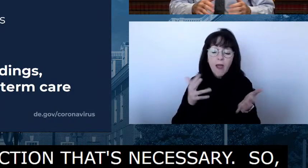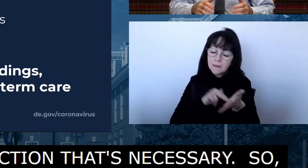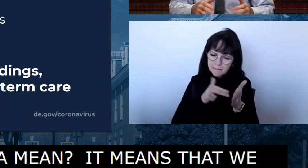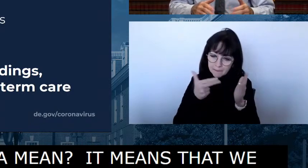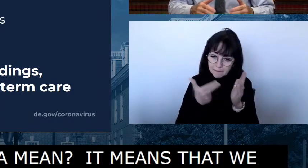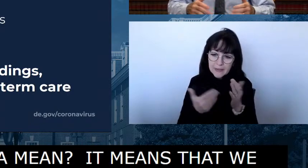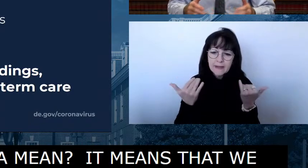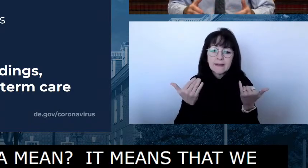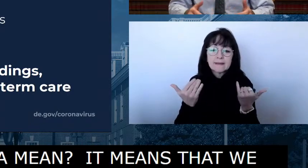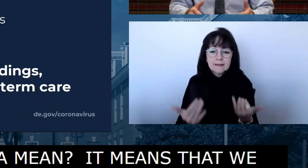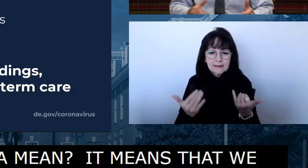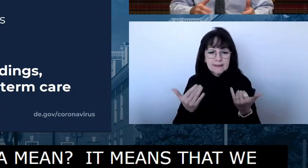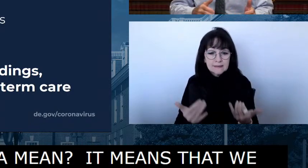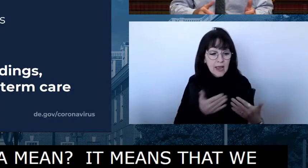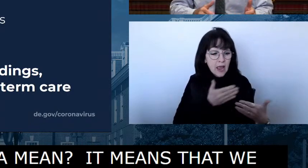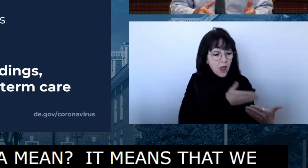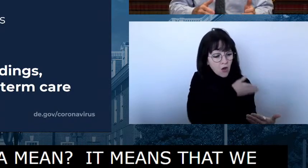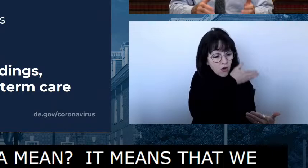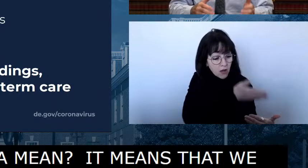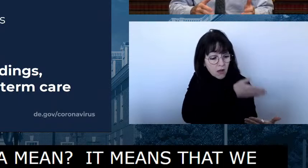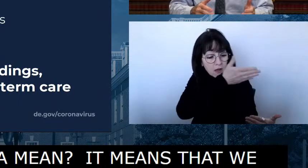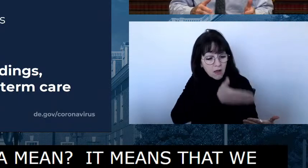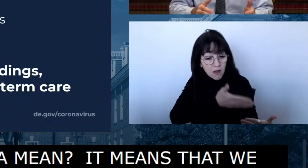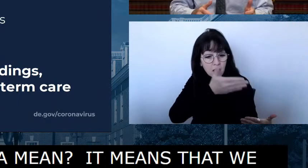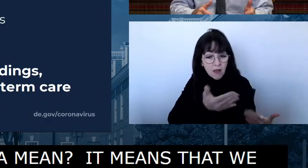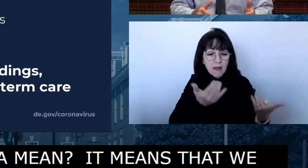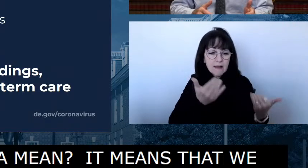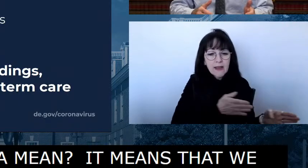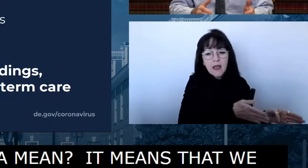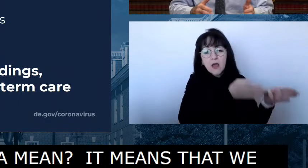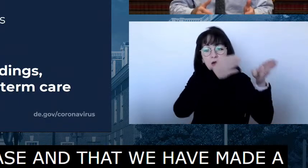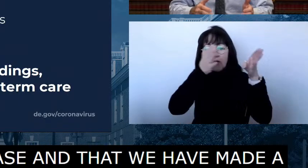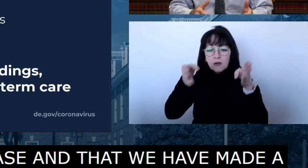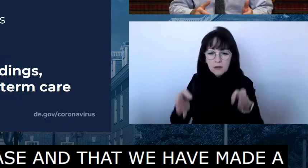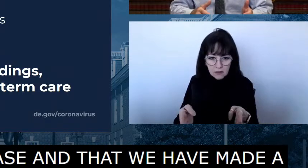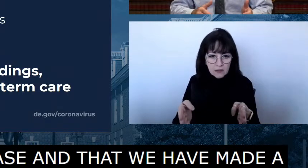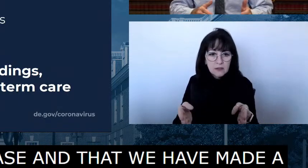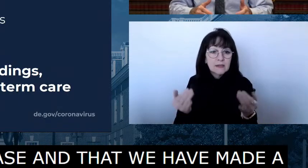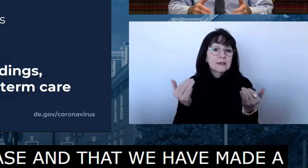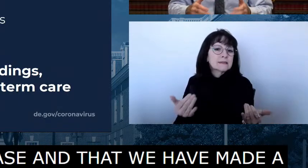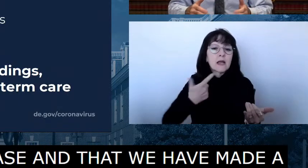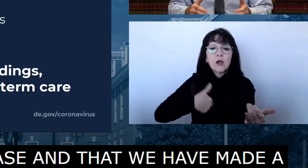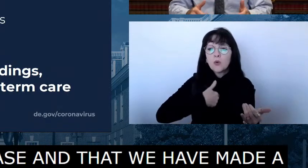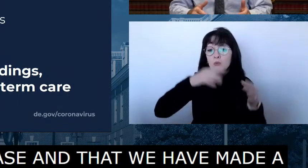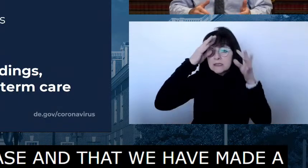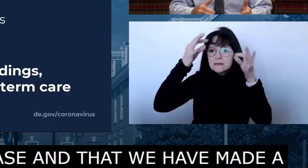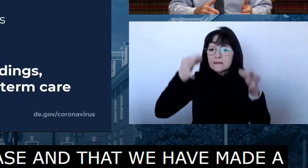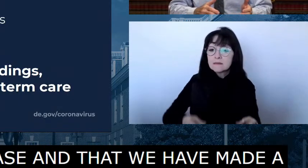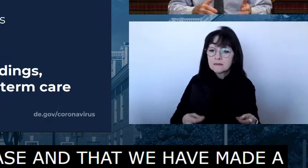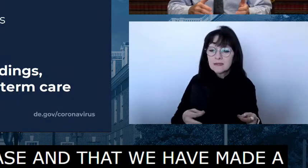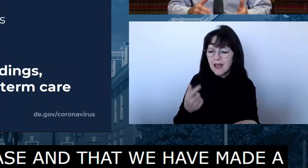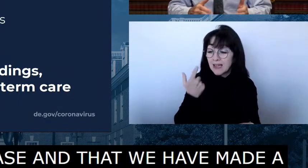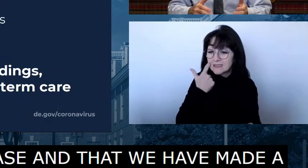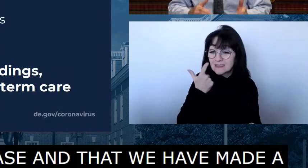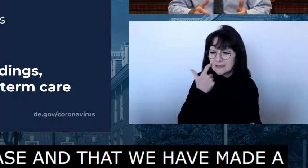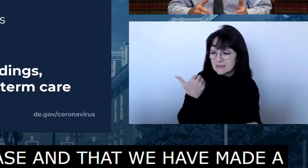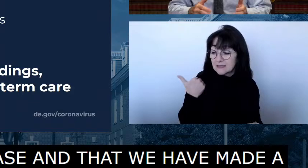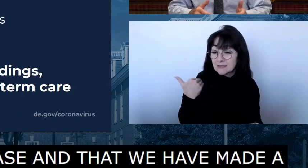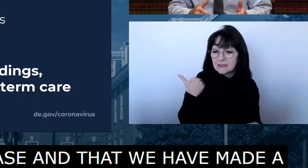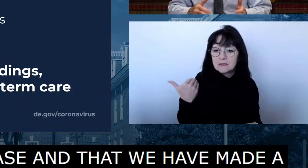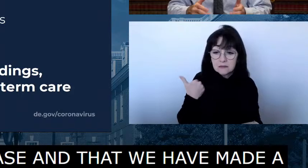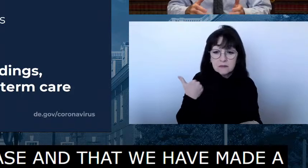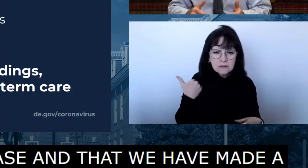that we've made a decision that the mask mandate that we put in place after the